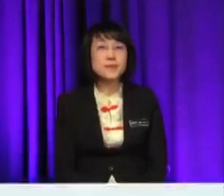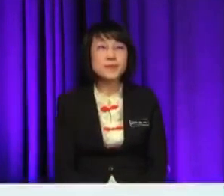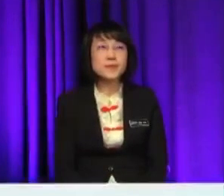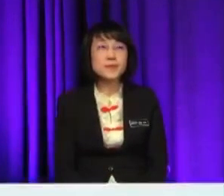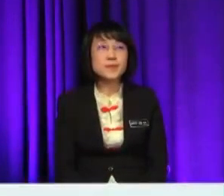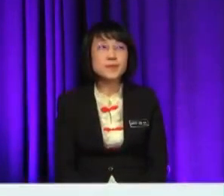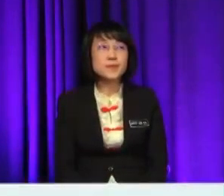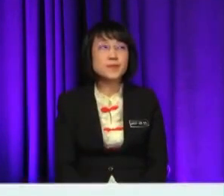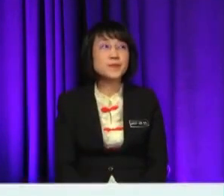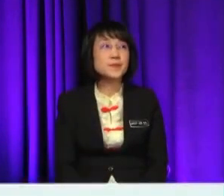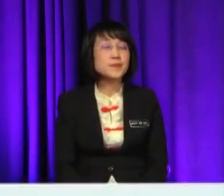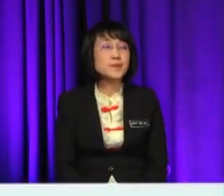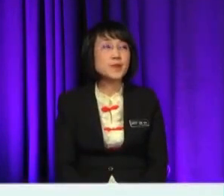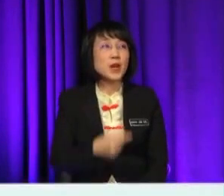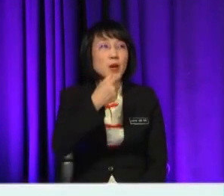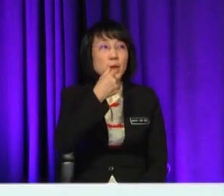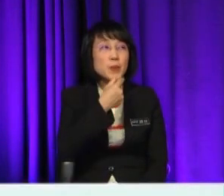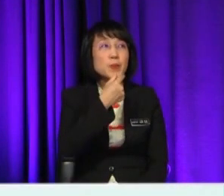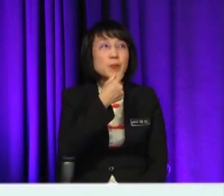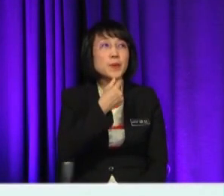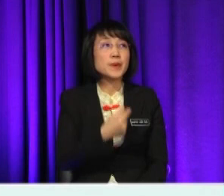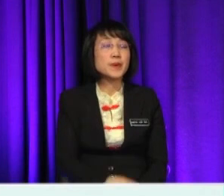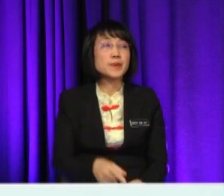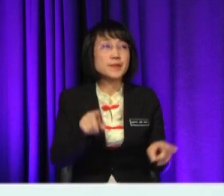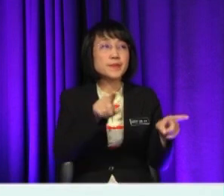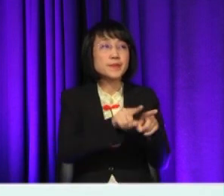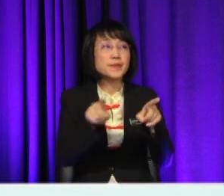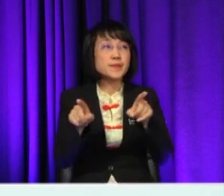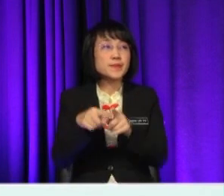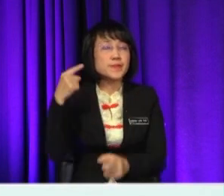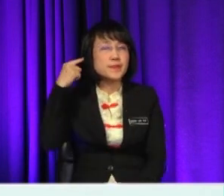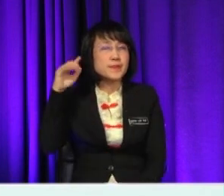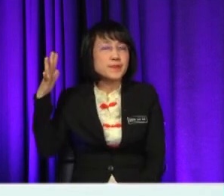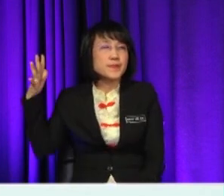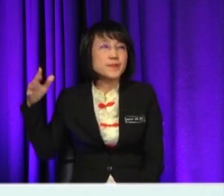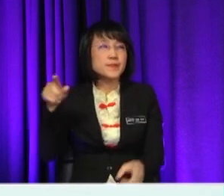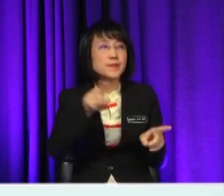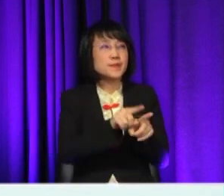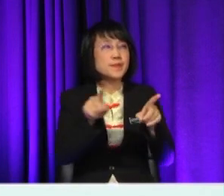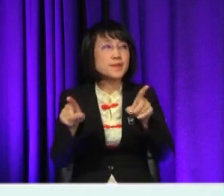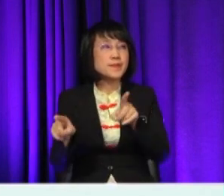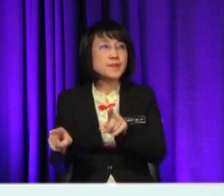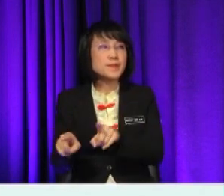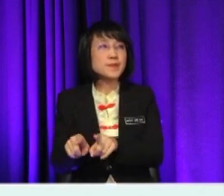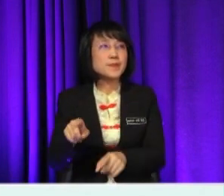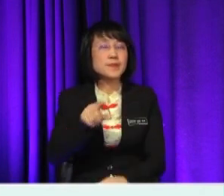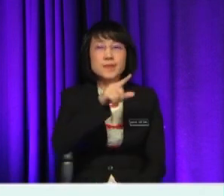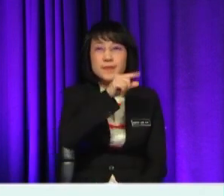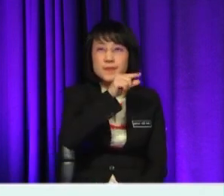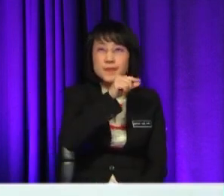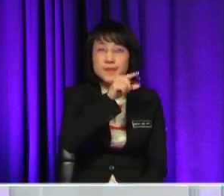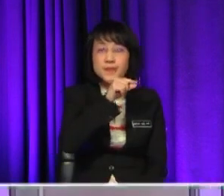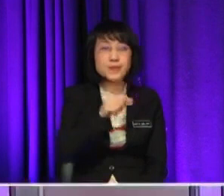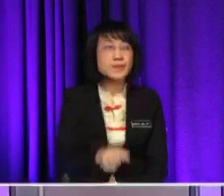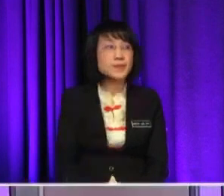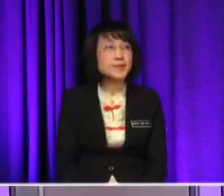Ah, there we go. The word whistle. Yes. Whistle as shrill as a buzzard cock, right? And is there